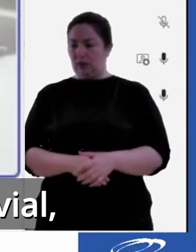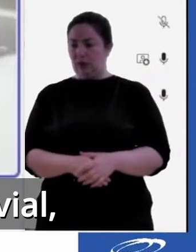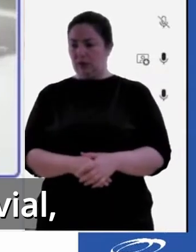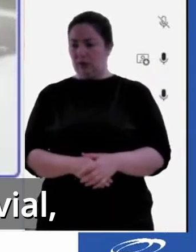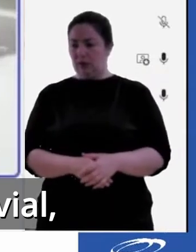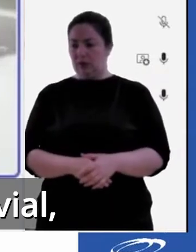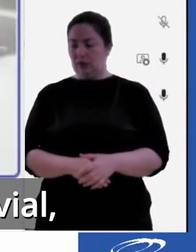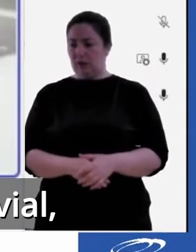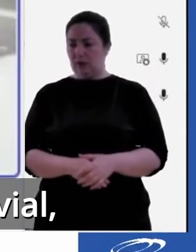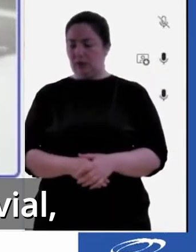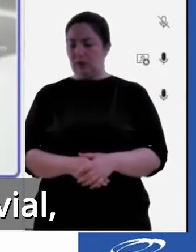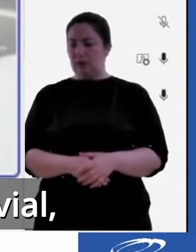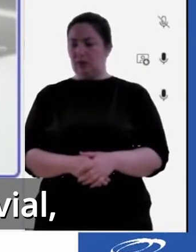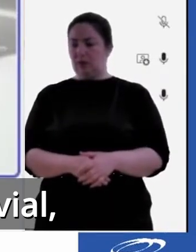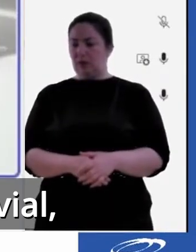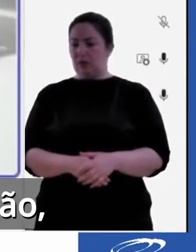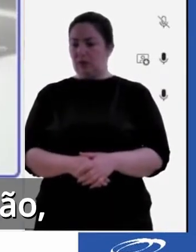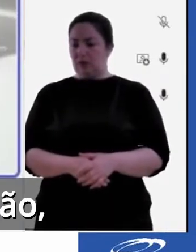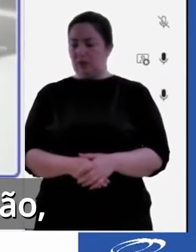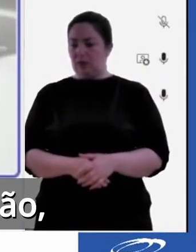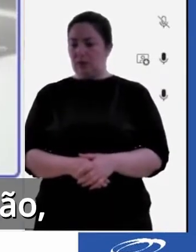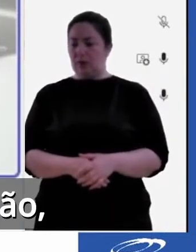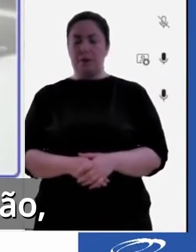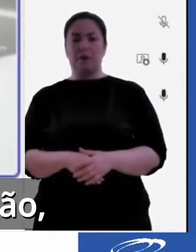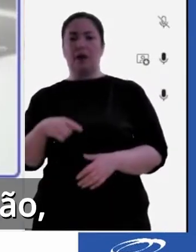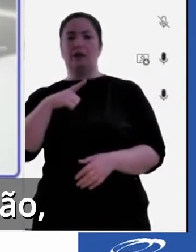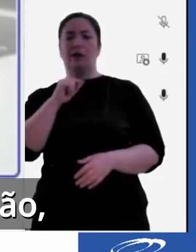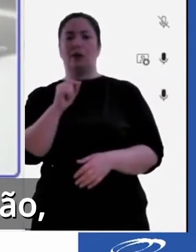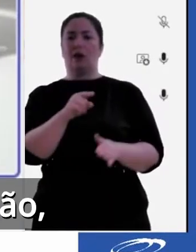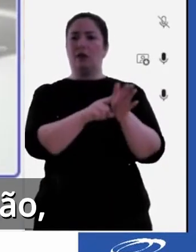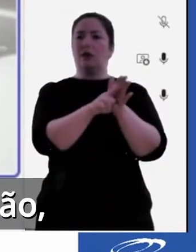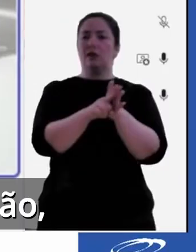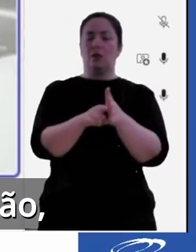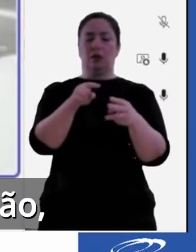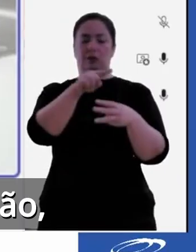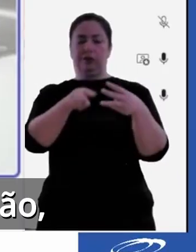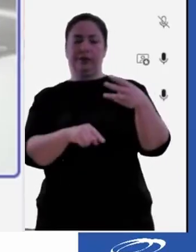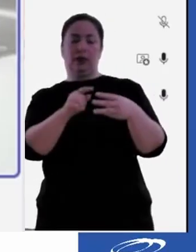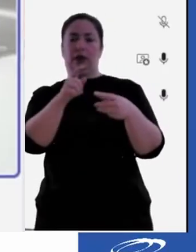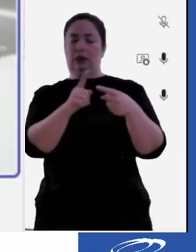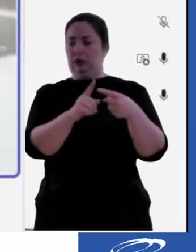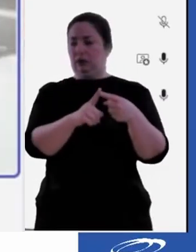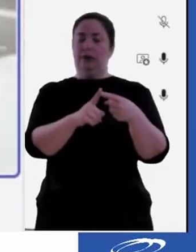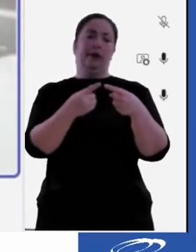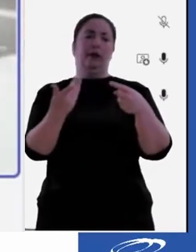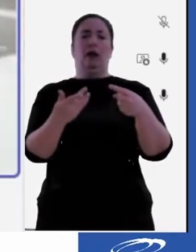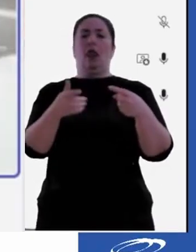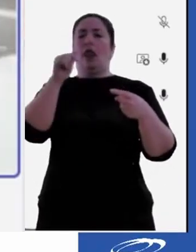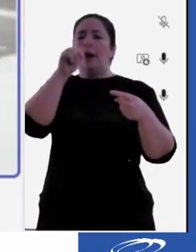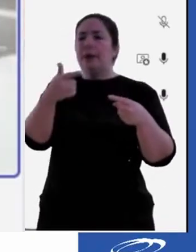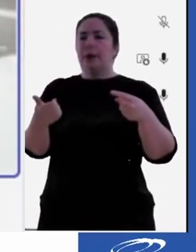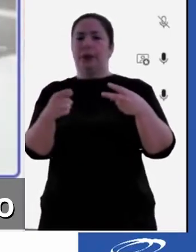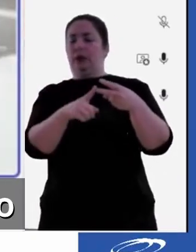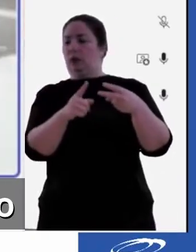specimen types, synovial fluid, tissues from around the implant, sonicate fluid if you are sonicating an implant.